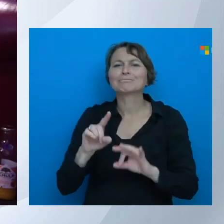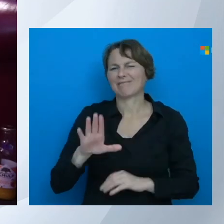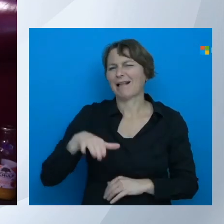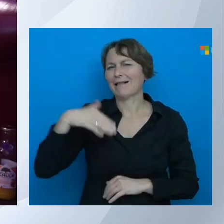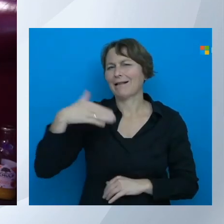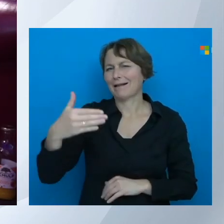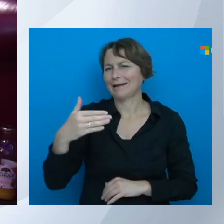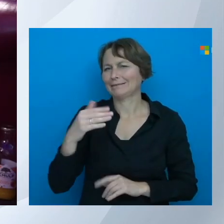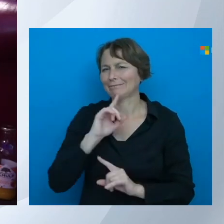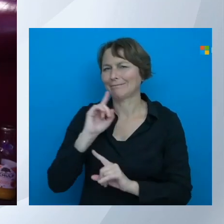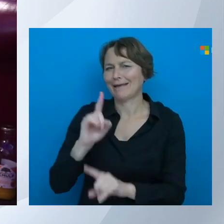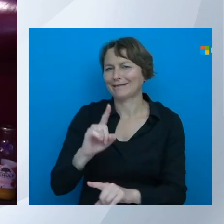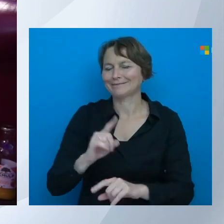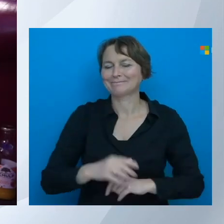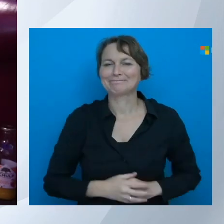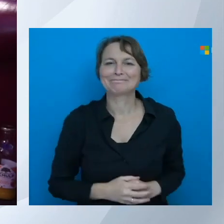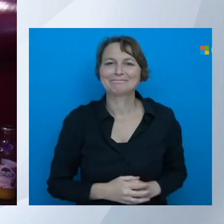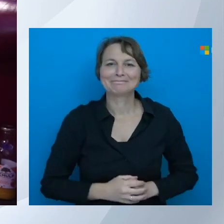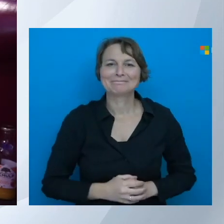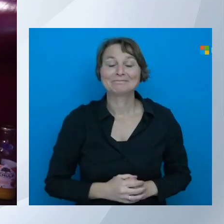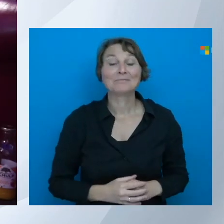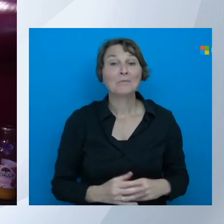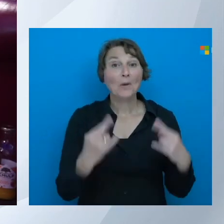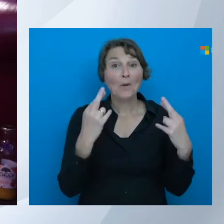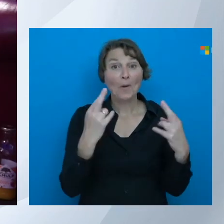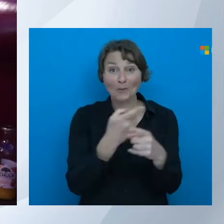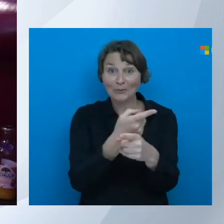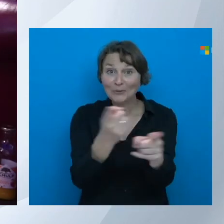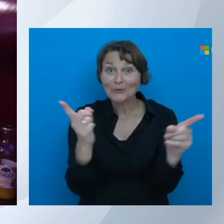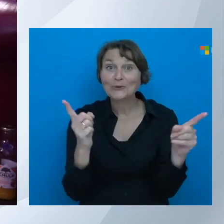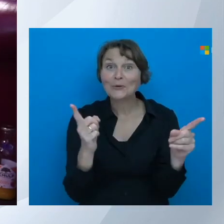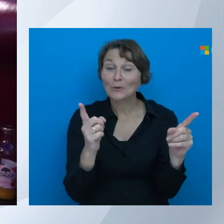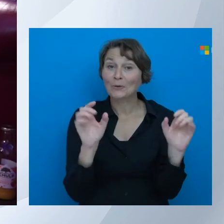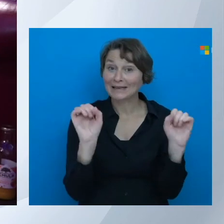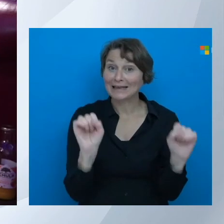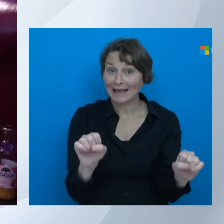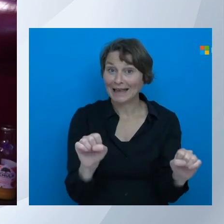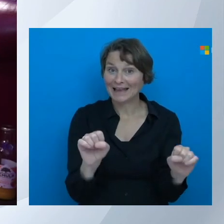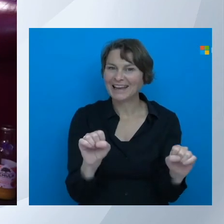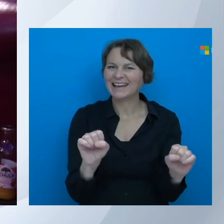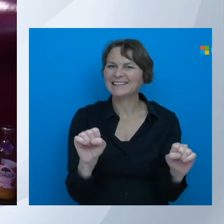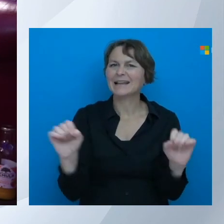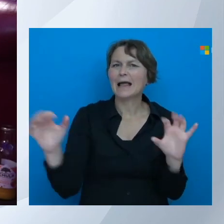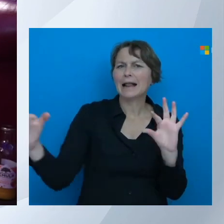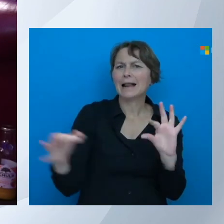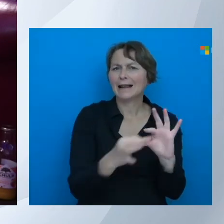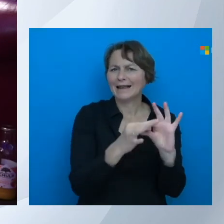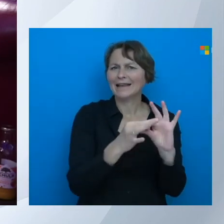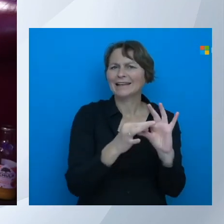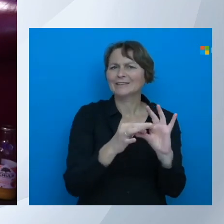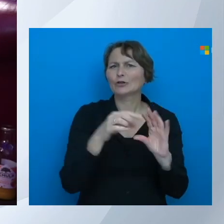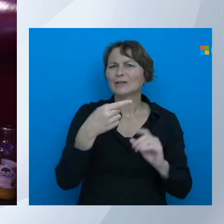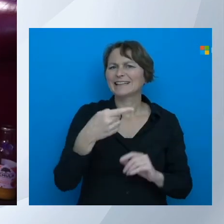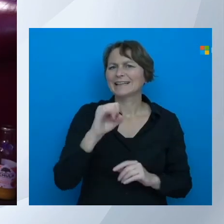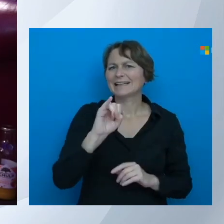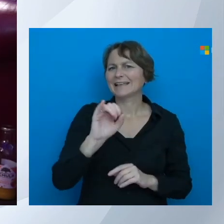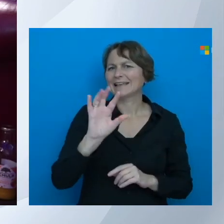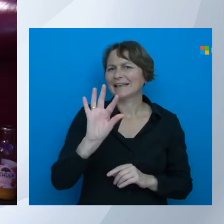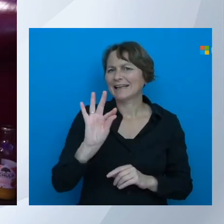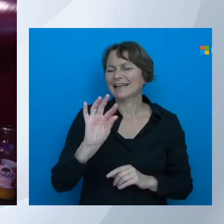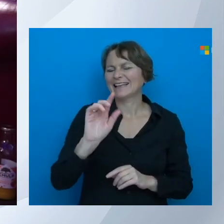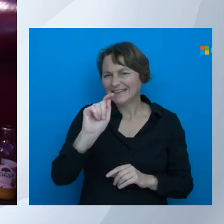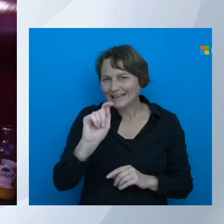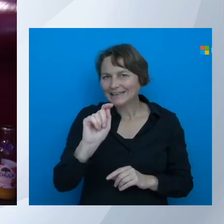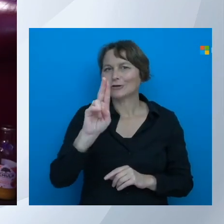chance. We hope that you share the links to the GitHub repo in the chat when you get a chance to. I'll definitely do that. Climb behind